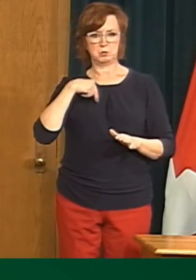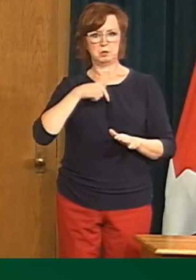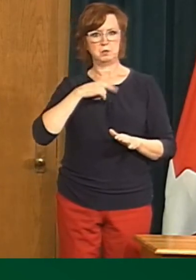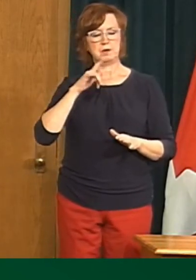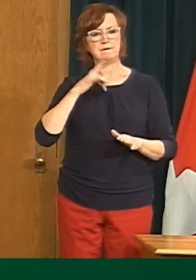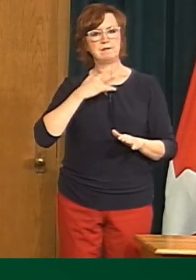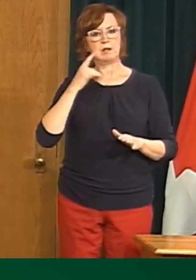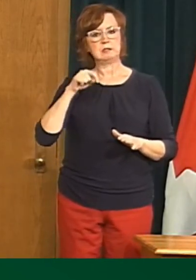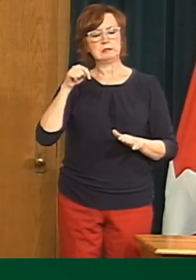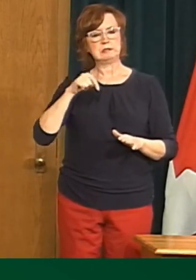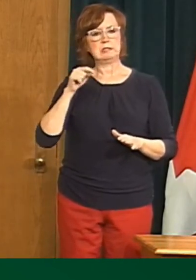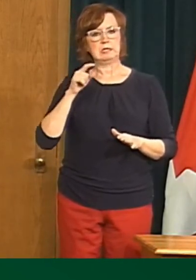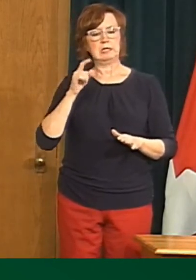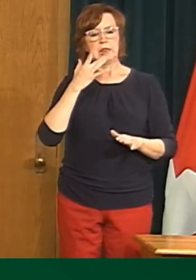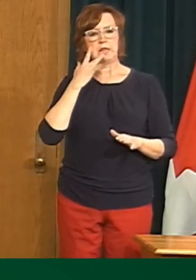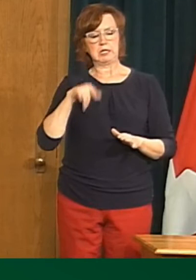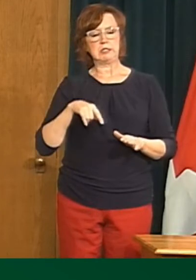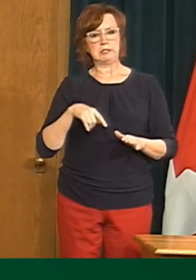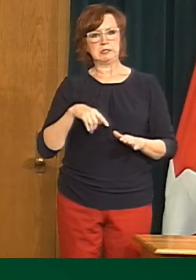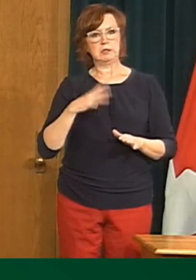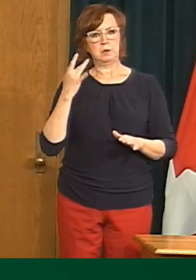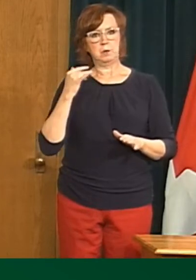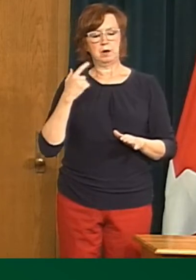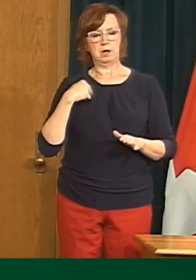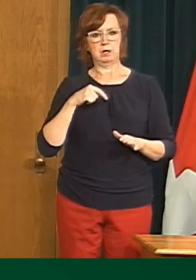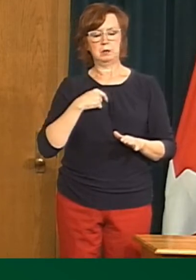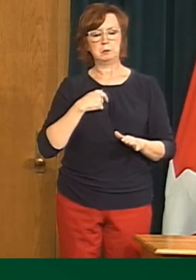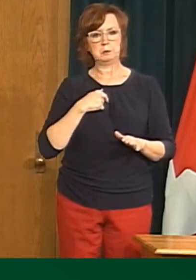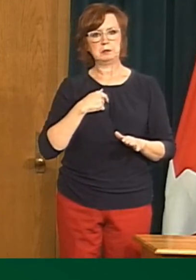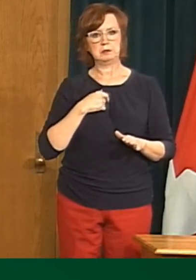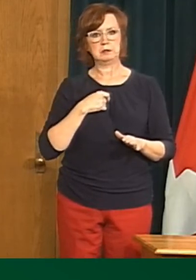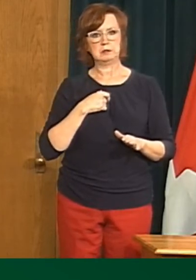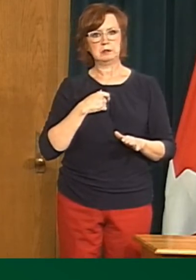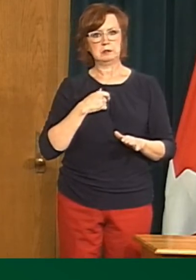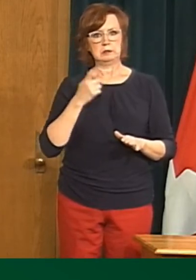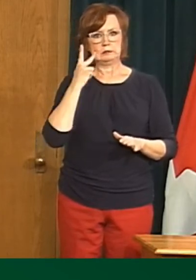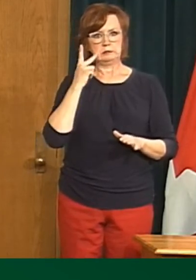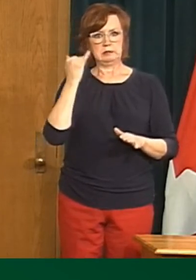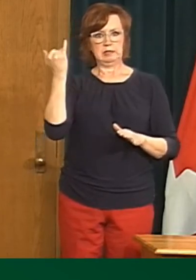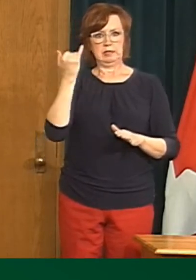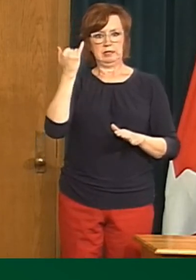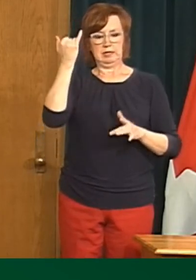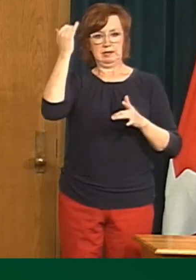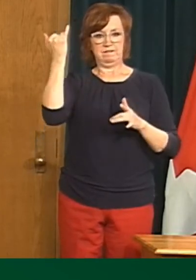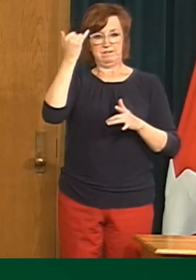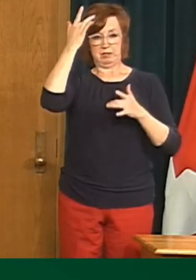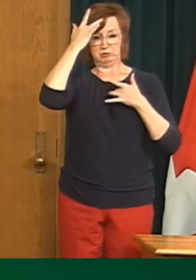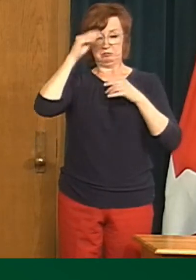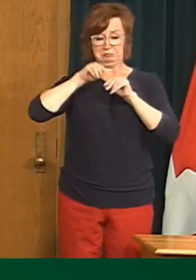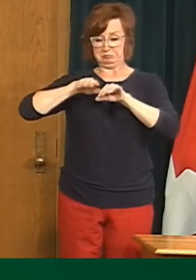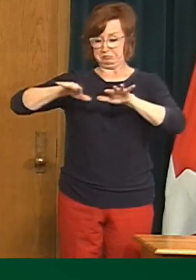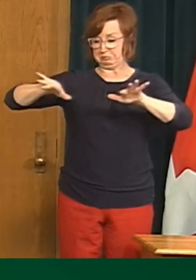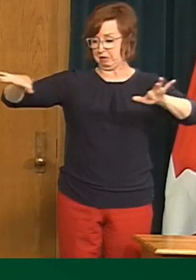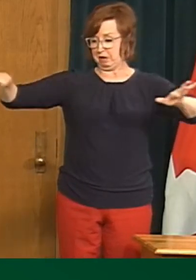an infection level that has been comparable to some of the harder hit areas in Canada and North America and around the world.